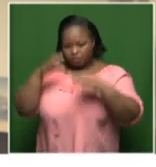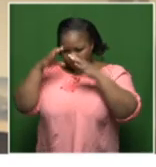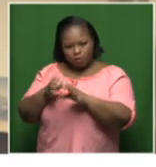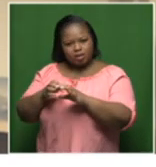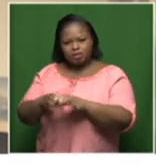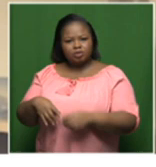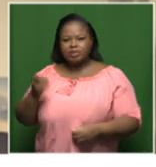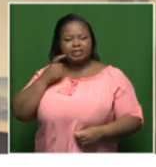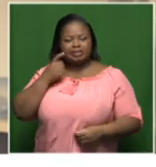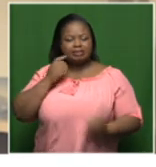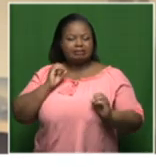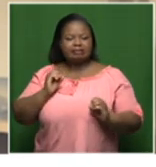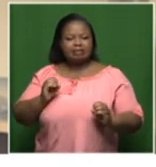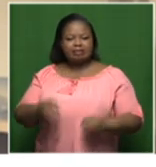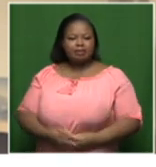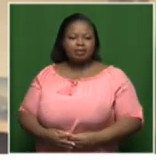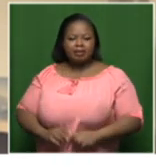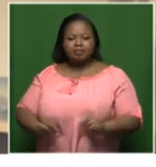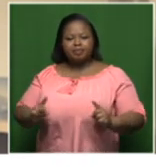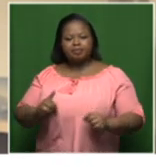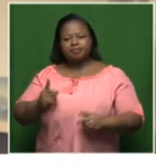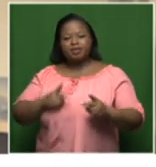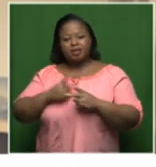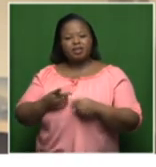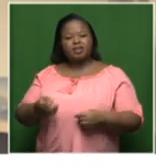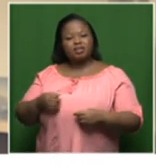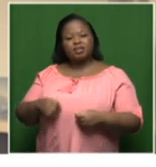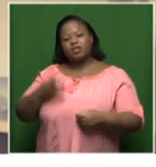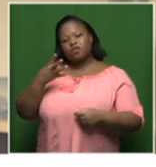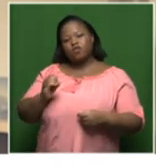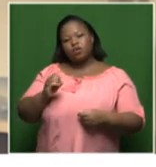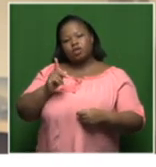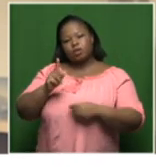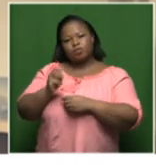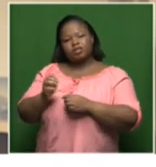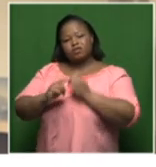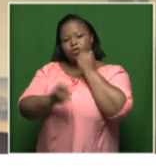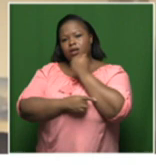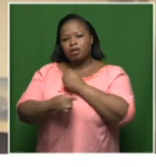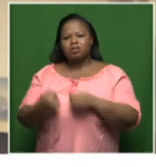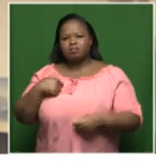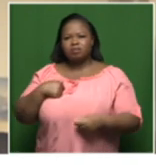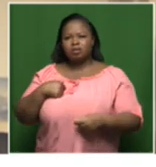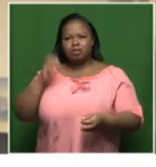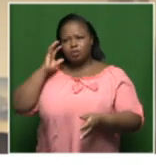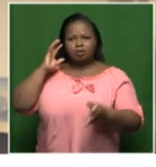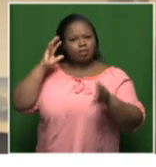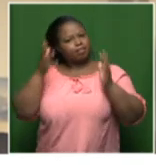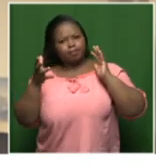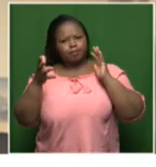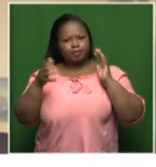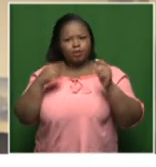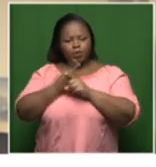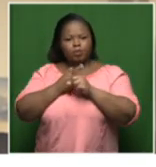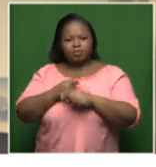focus or rhythm. And also, the last 40 Ks or so, I started to get quite disorientated.